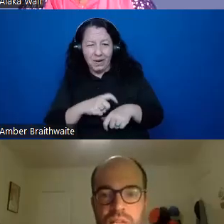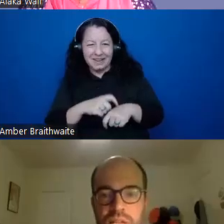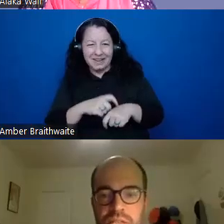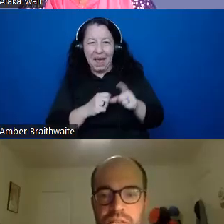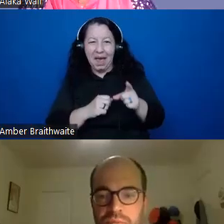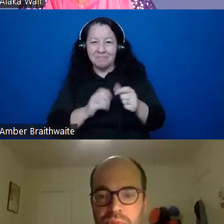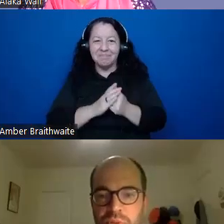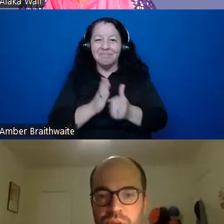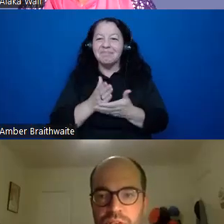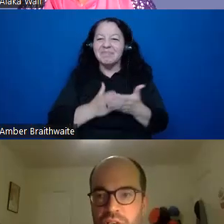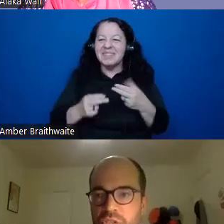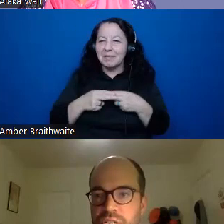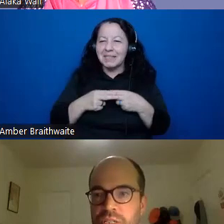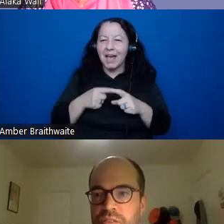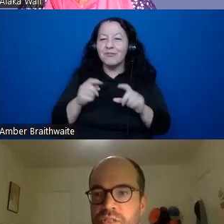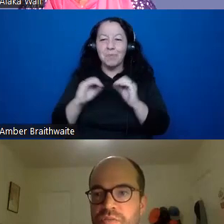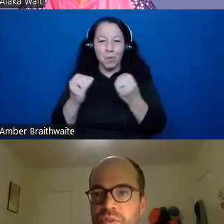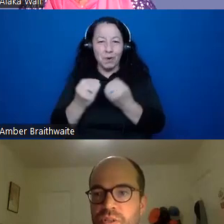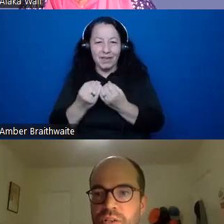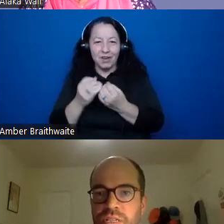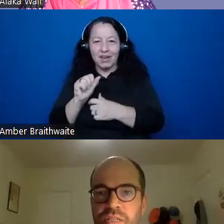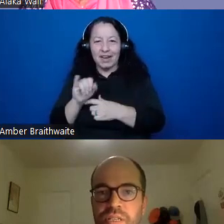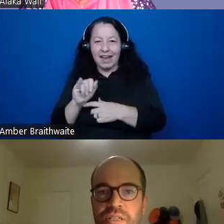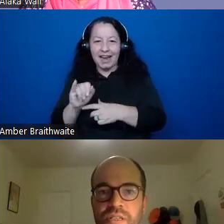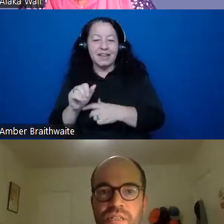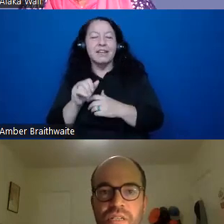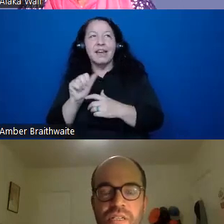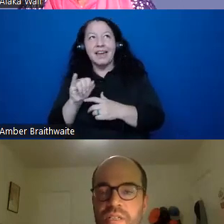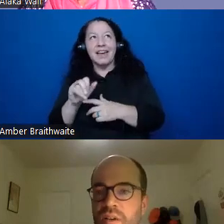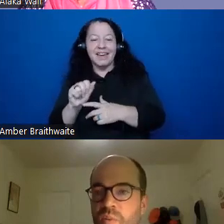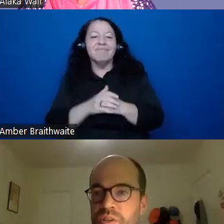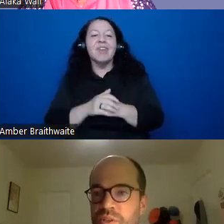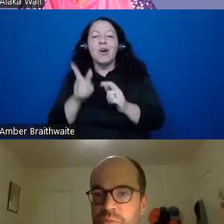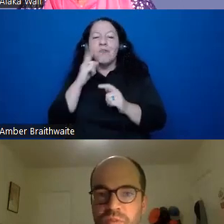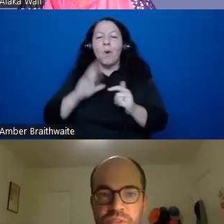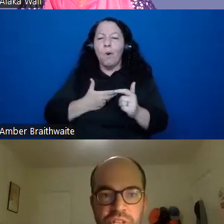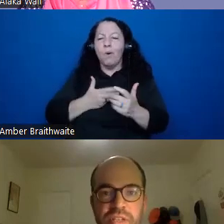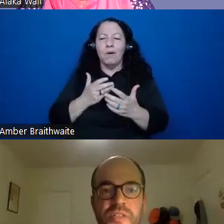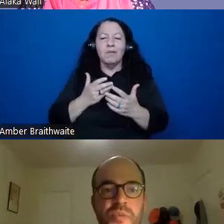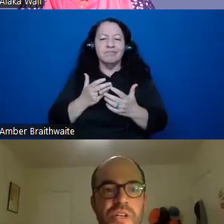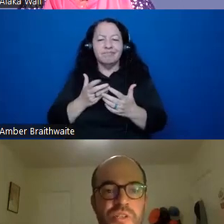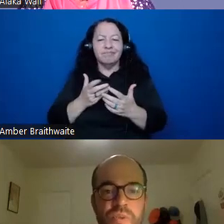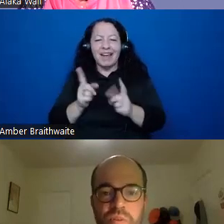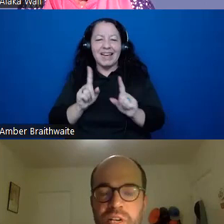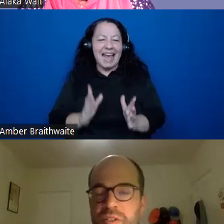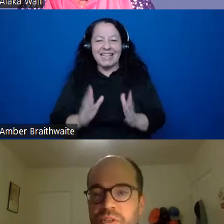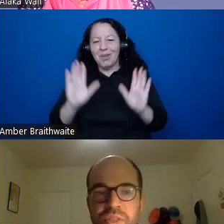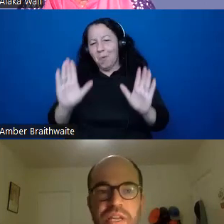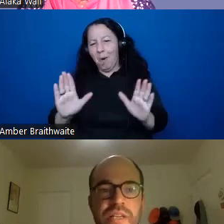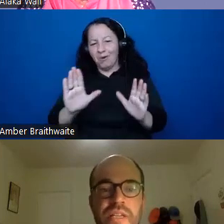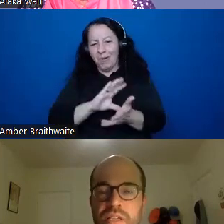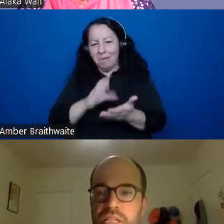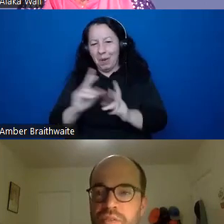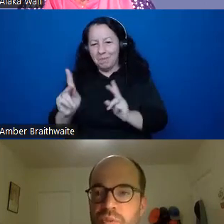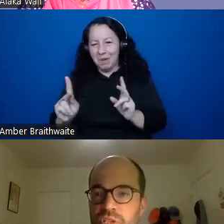some slides from the organization, just for all our attendees, a wonderful number of attendees. But I just want to remind you